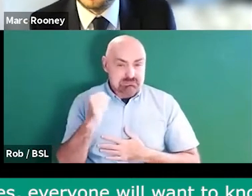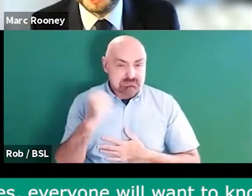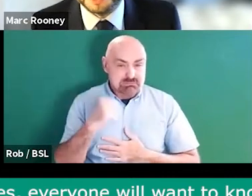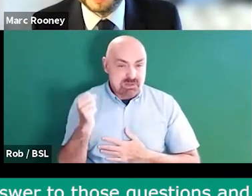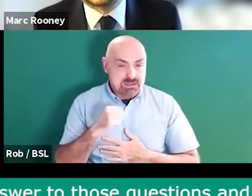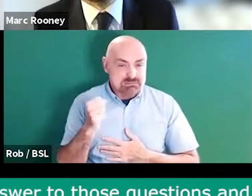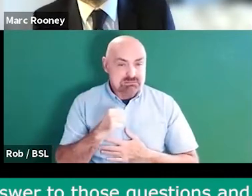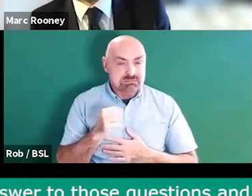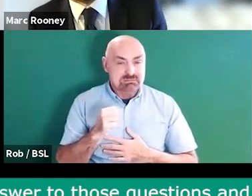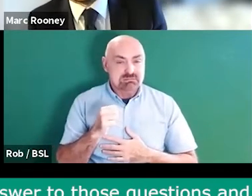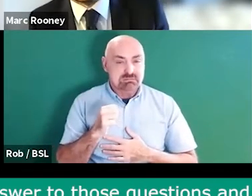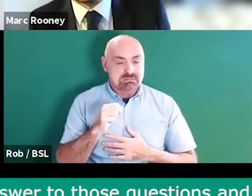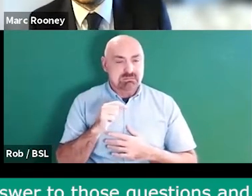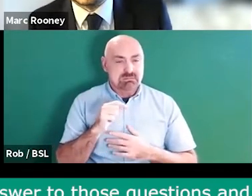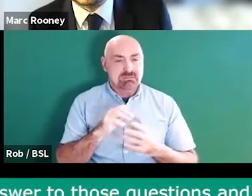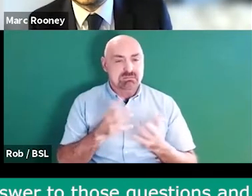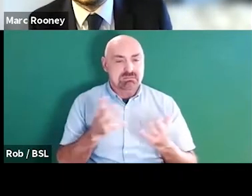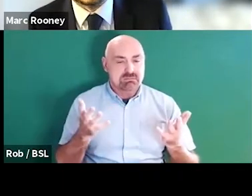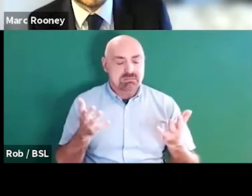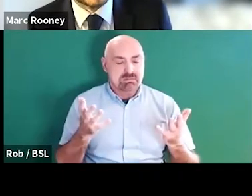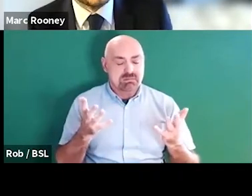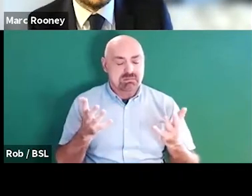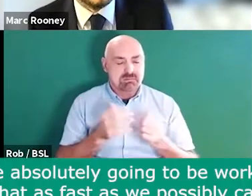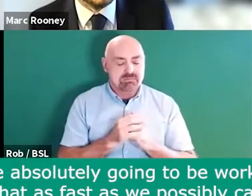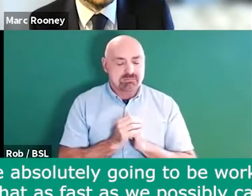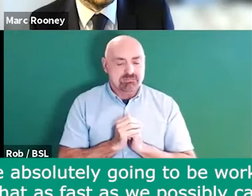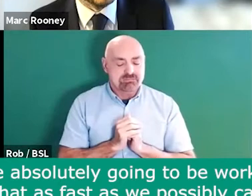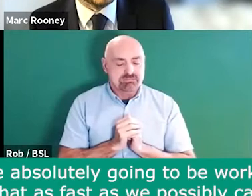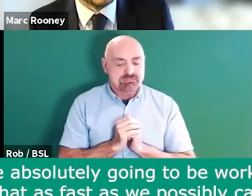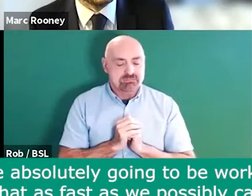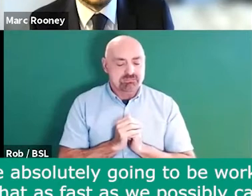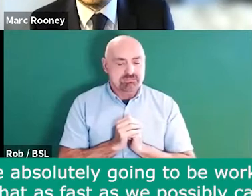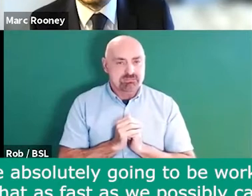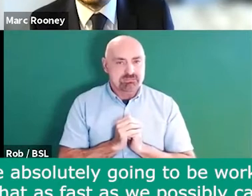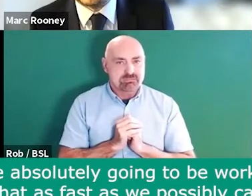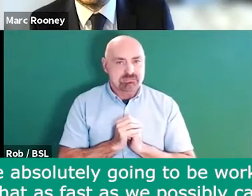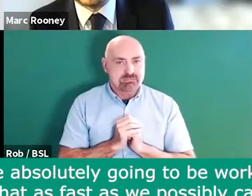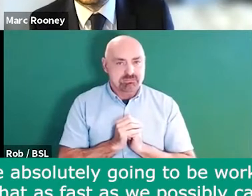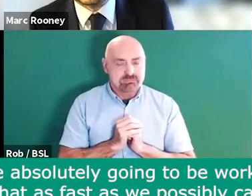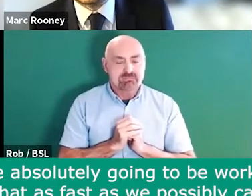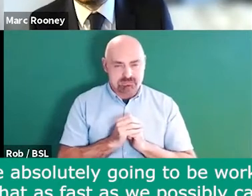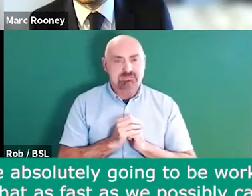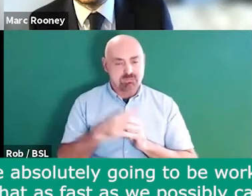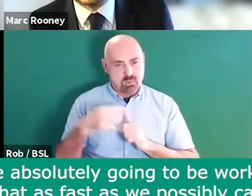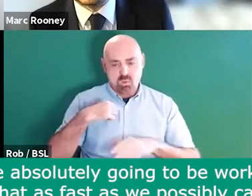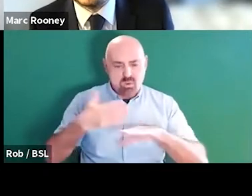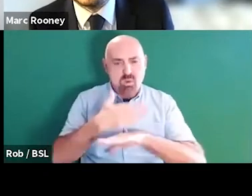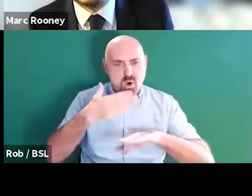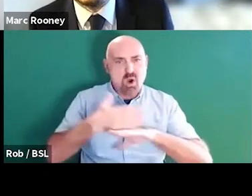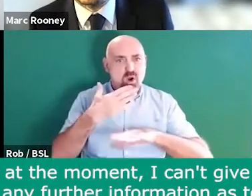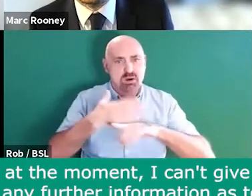everyone will want to know the answers to those questions, and I think we are absolutely going to be working on that as fast as we possibly